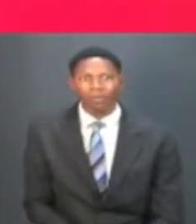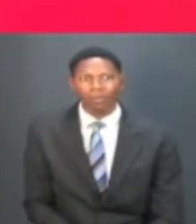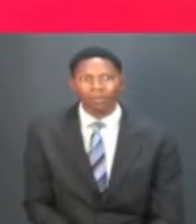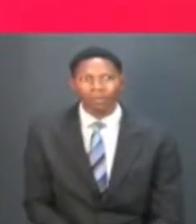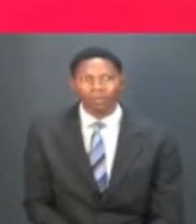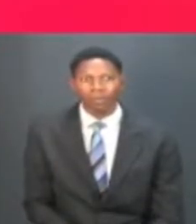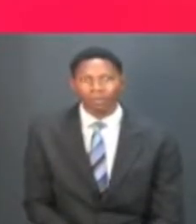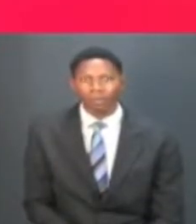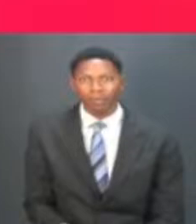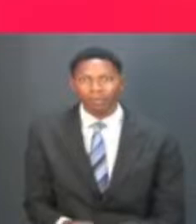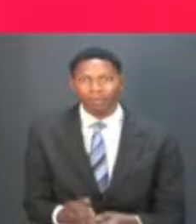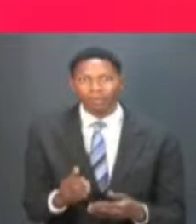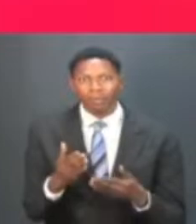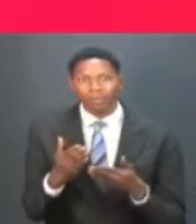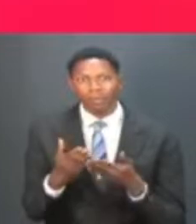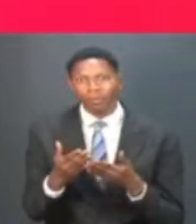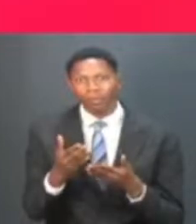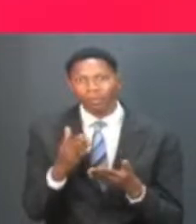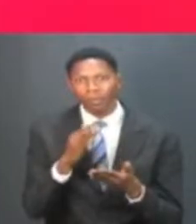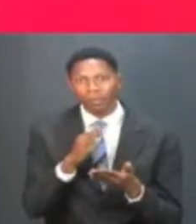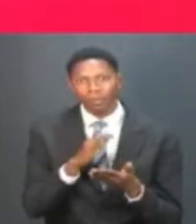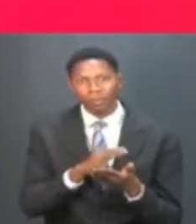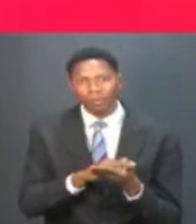So we go to